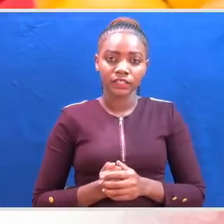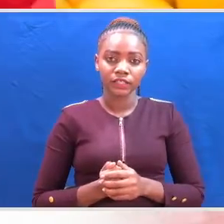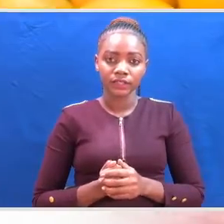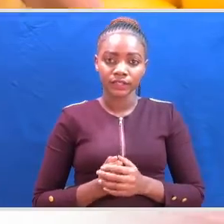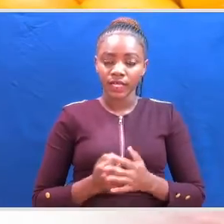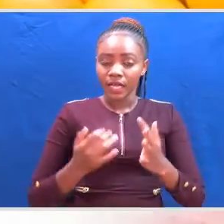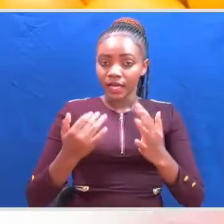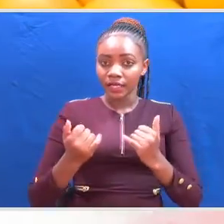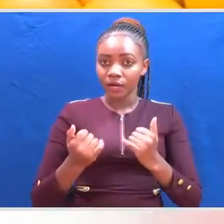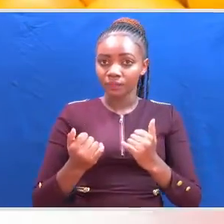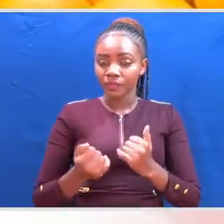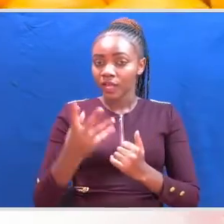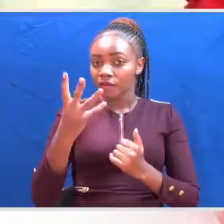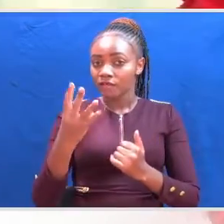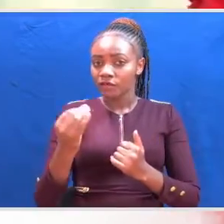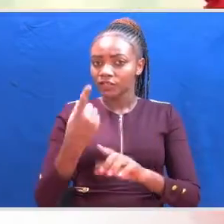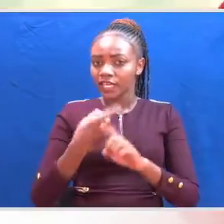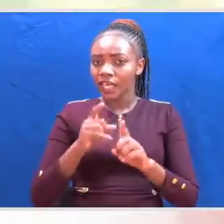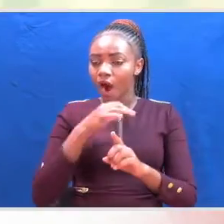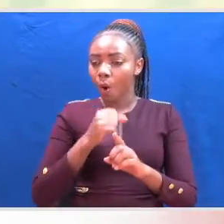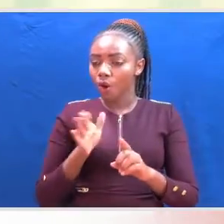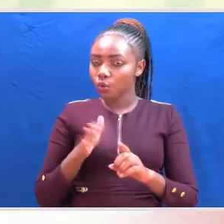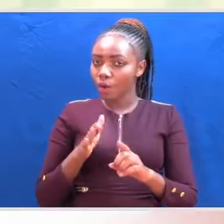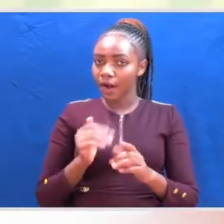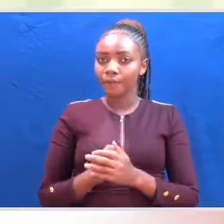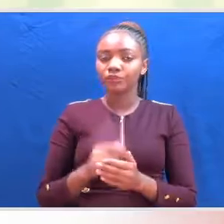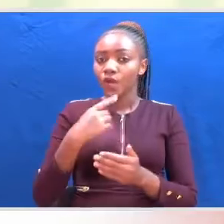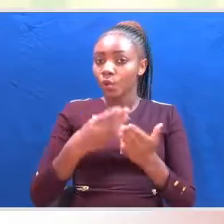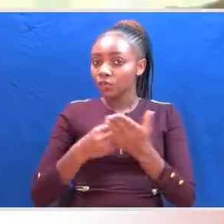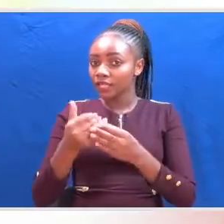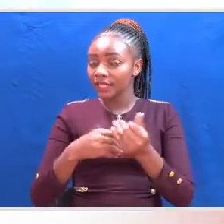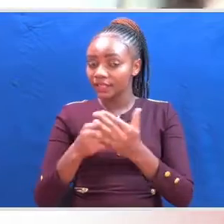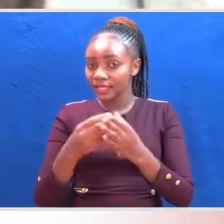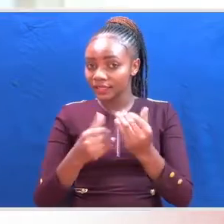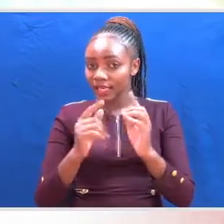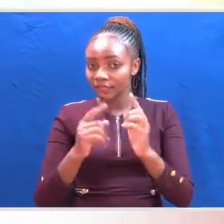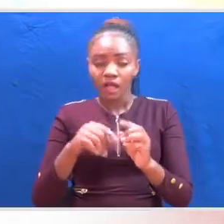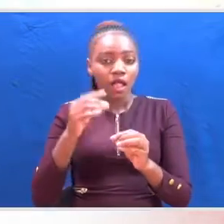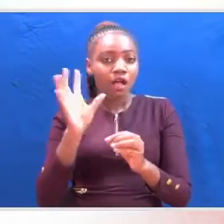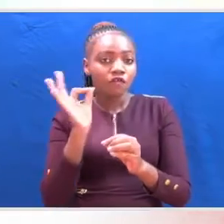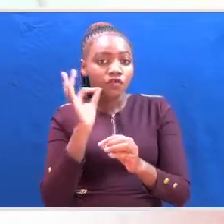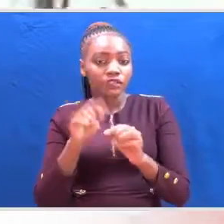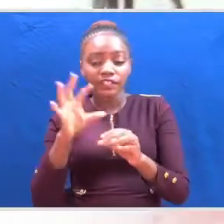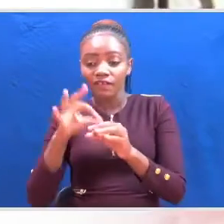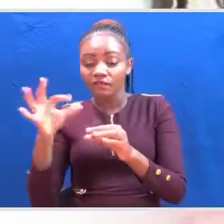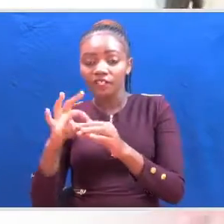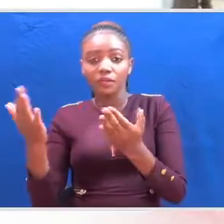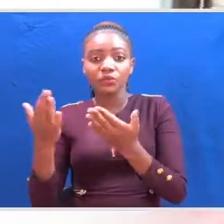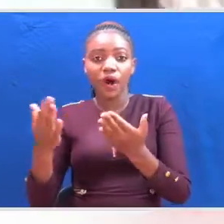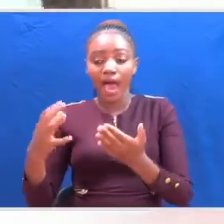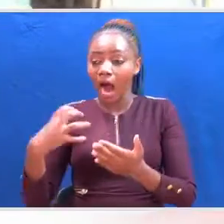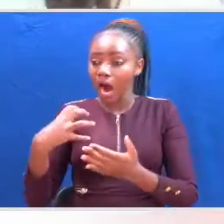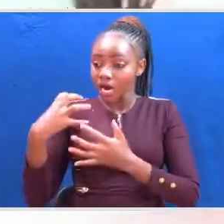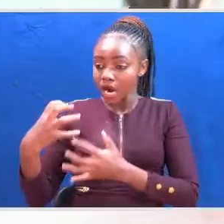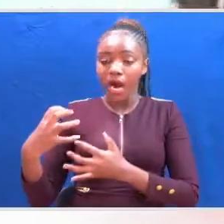We meet 40-year-old Pauline Kanja, a greengrocer in Langata area of Nairobi County, at her store going about her